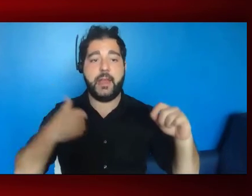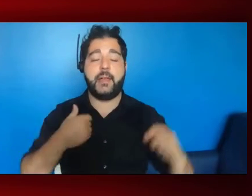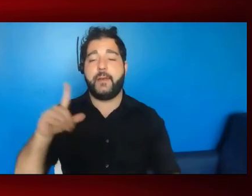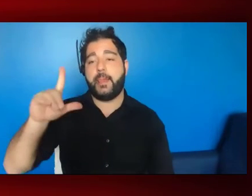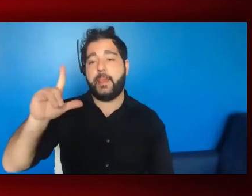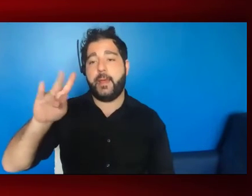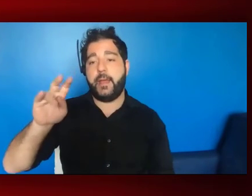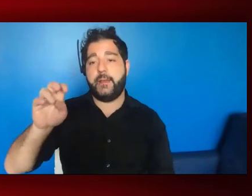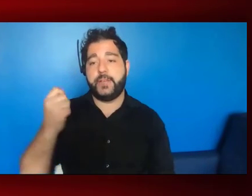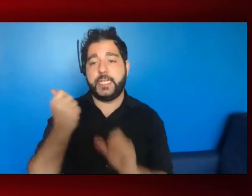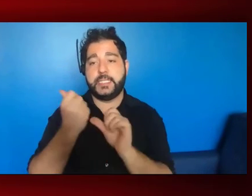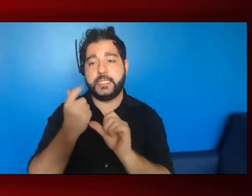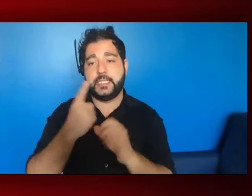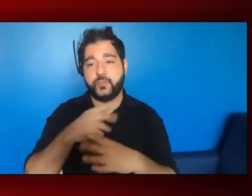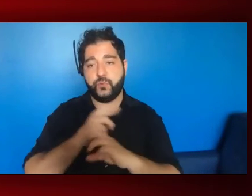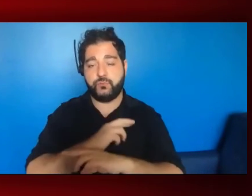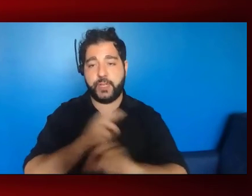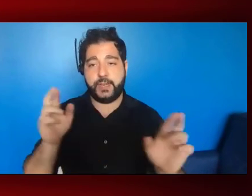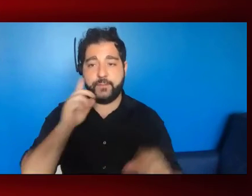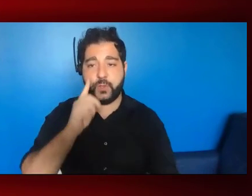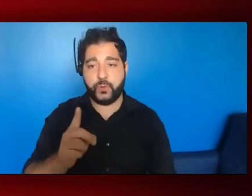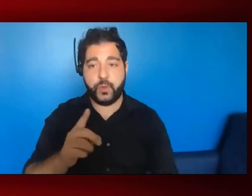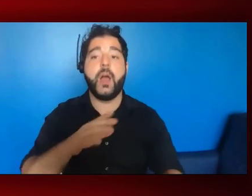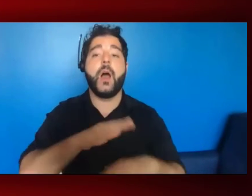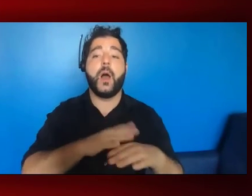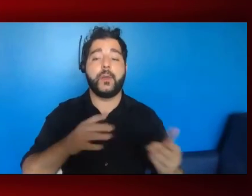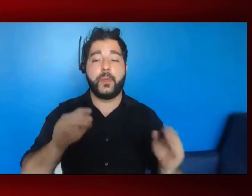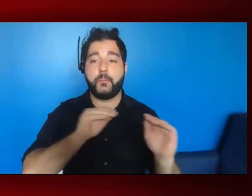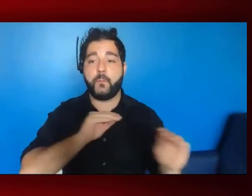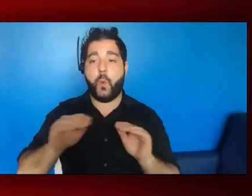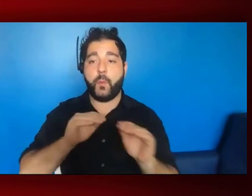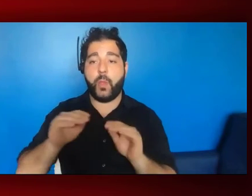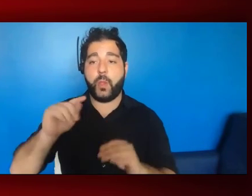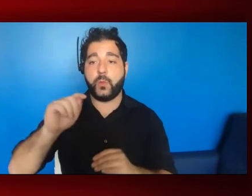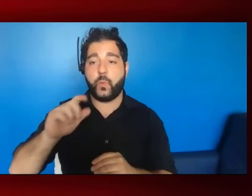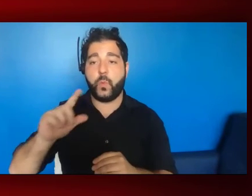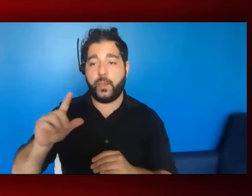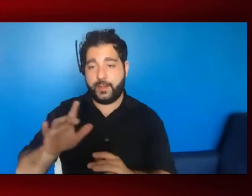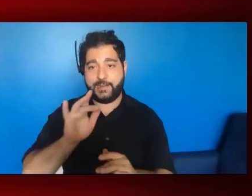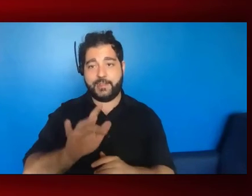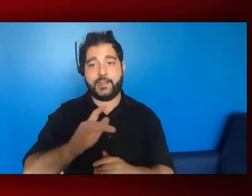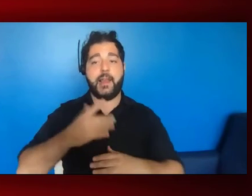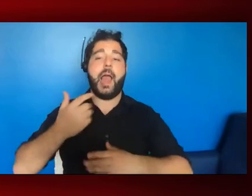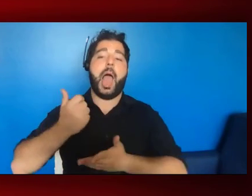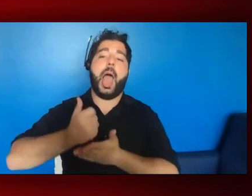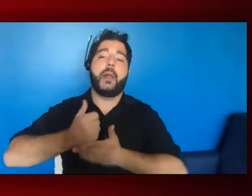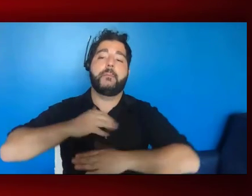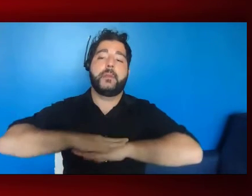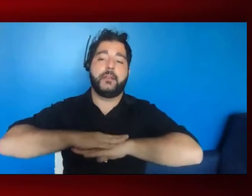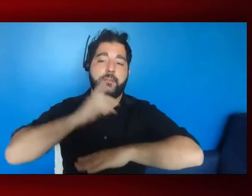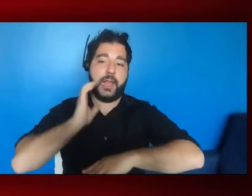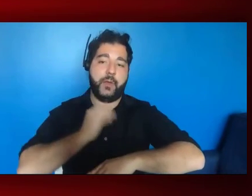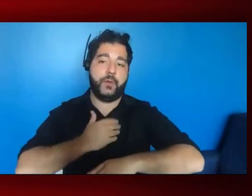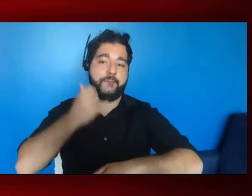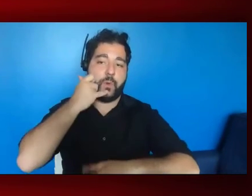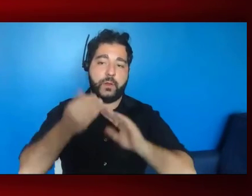assistance waiting for you. On the mobile tool, you can press the help desk icon to get our phone number, but